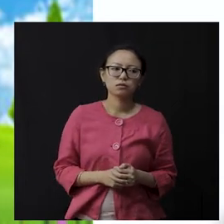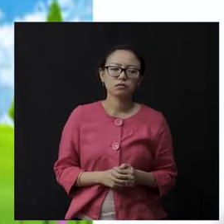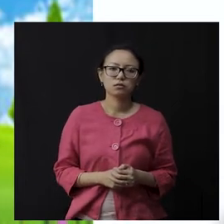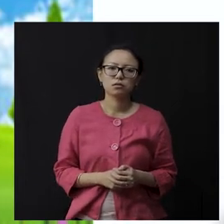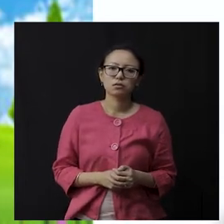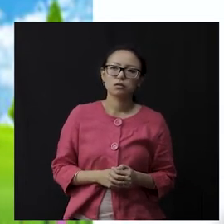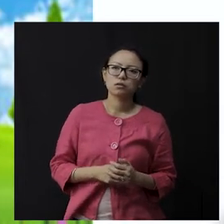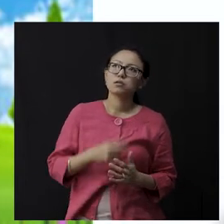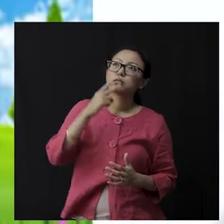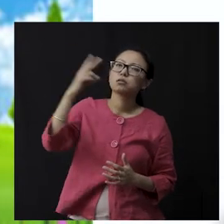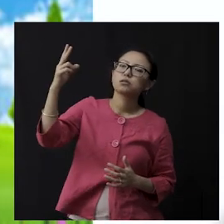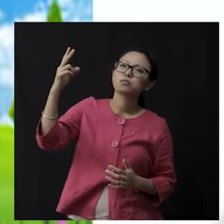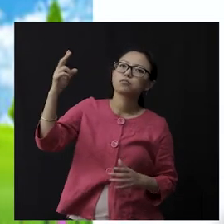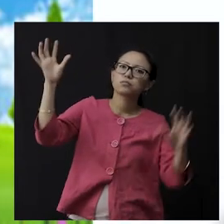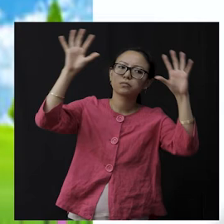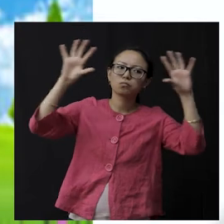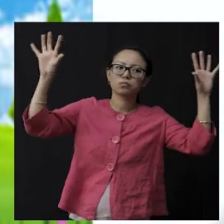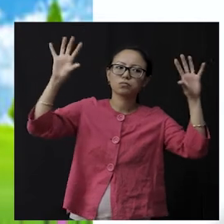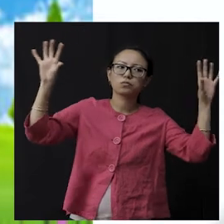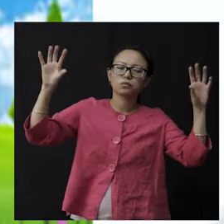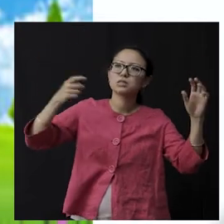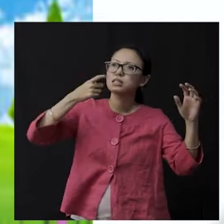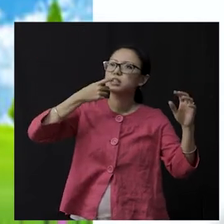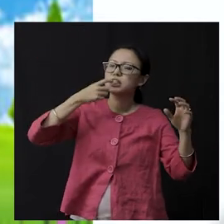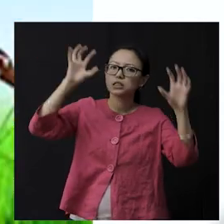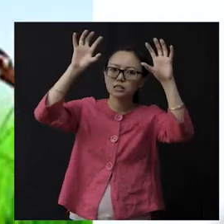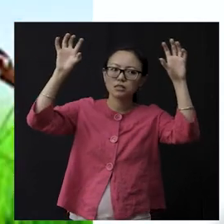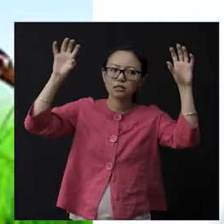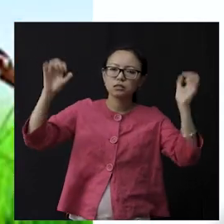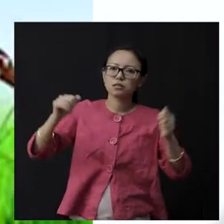see the sun, you see the clouds. Right? See,